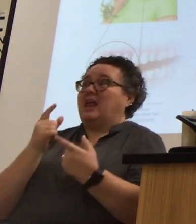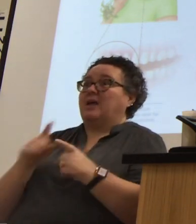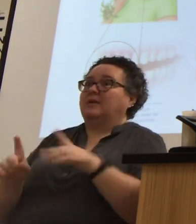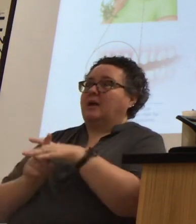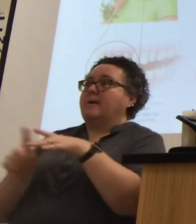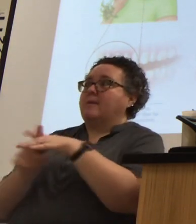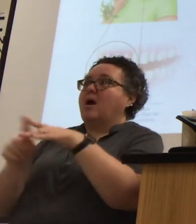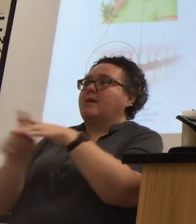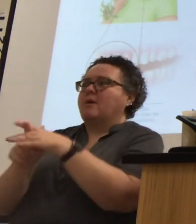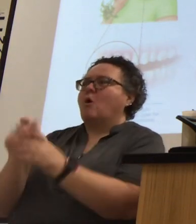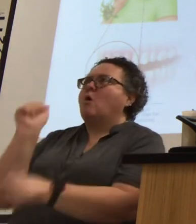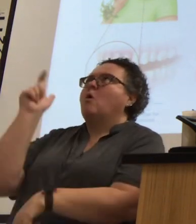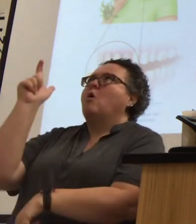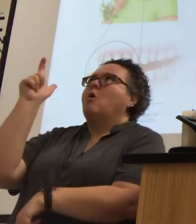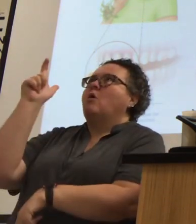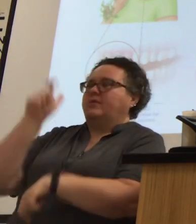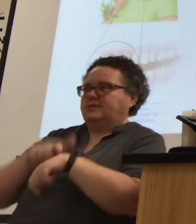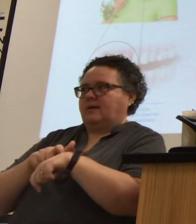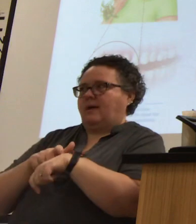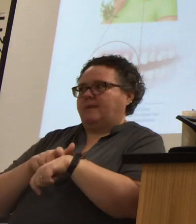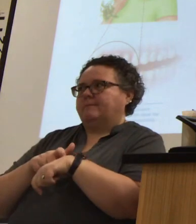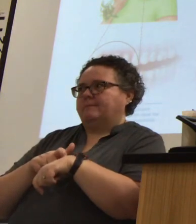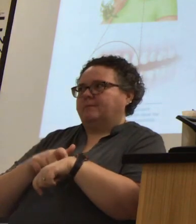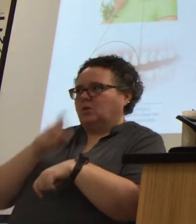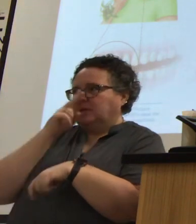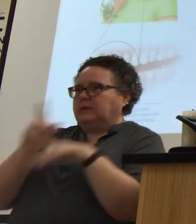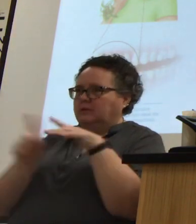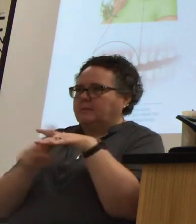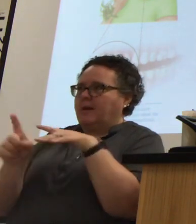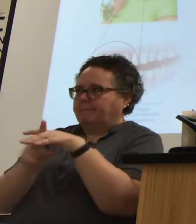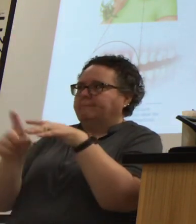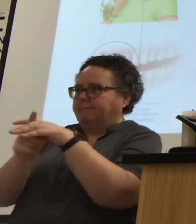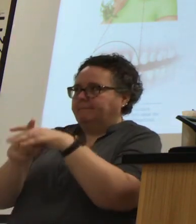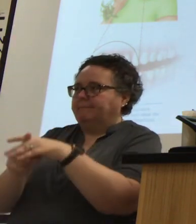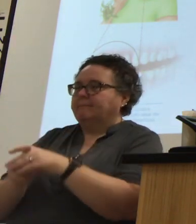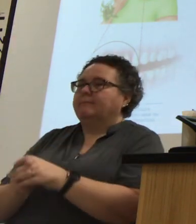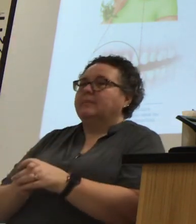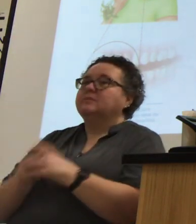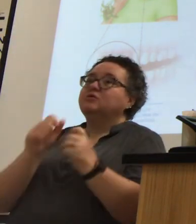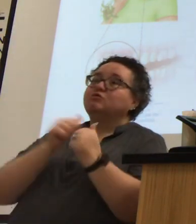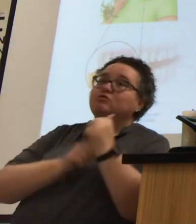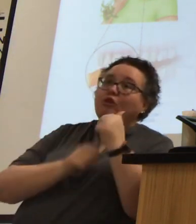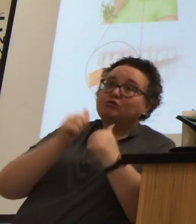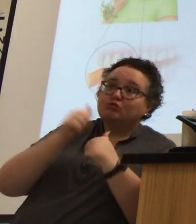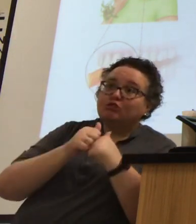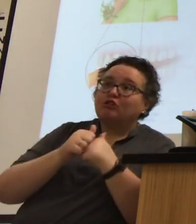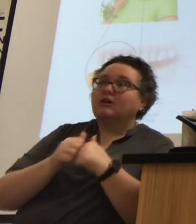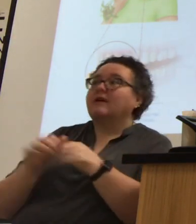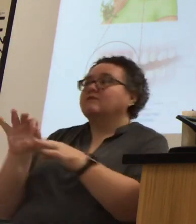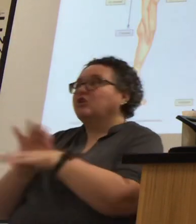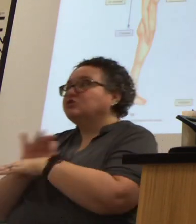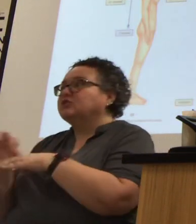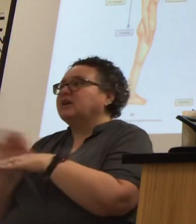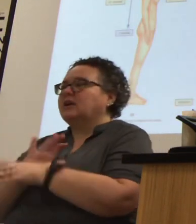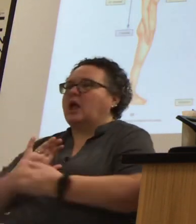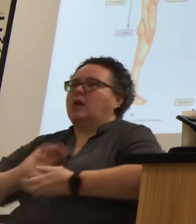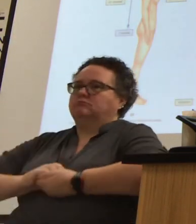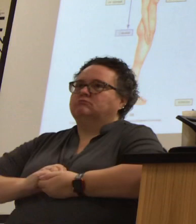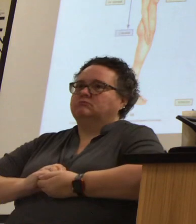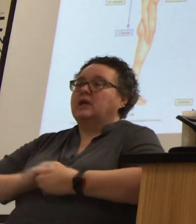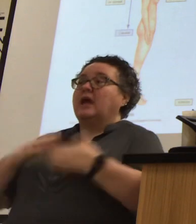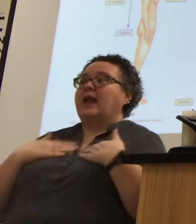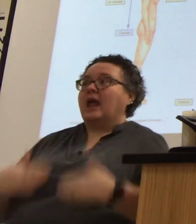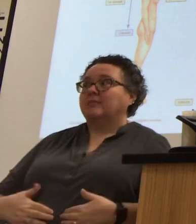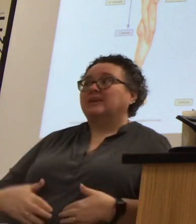come up all the time, okay? And structure and function, we do it together in anatomy and physiology, which is, I